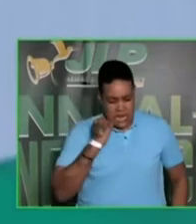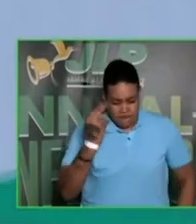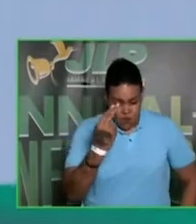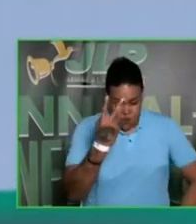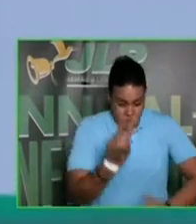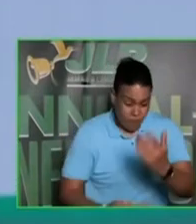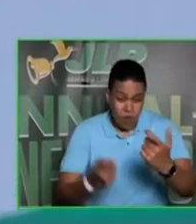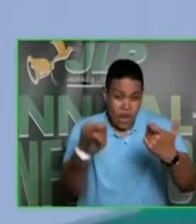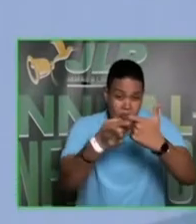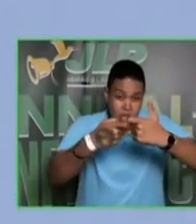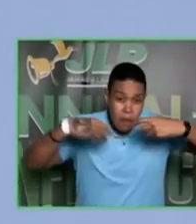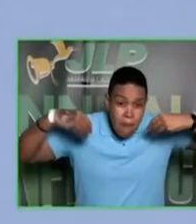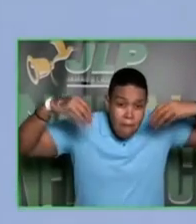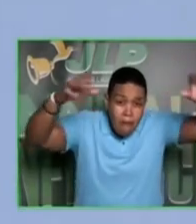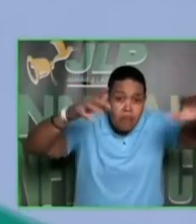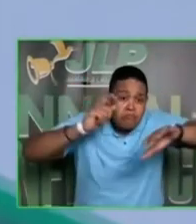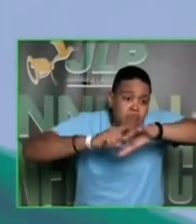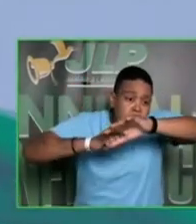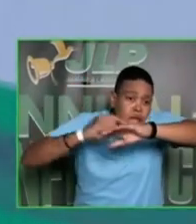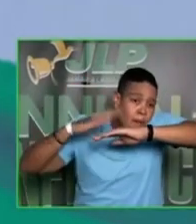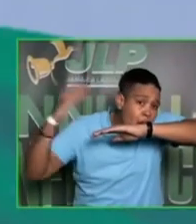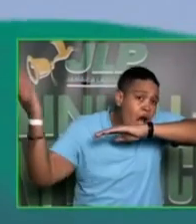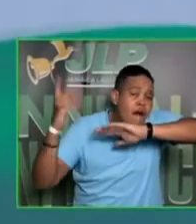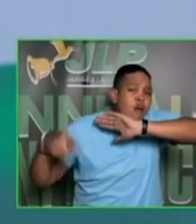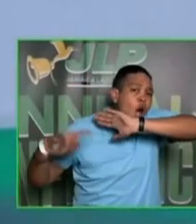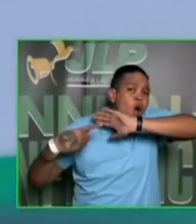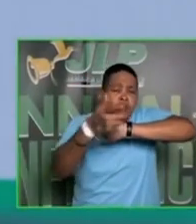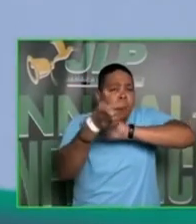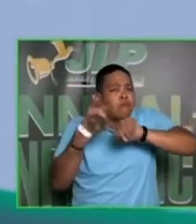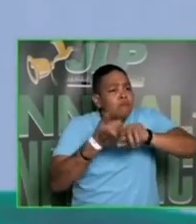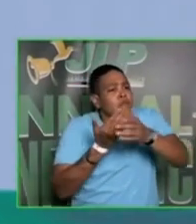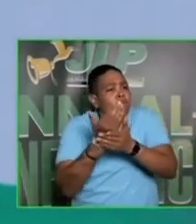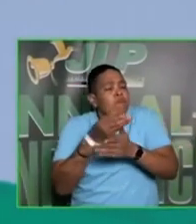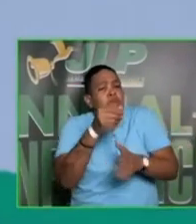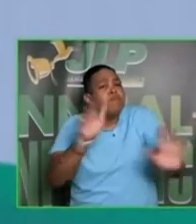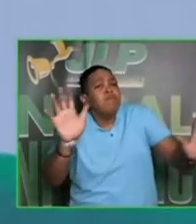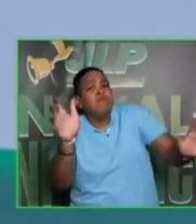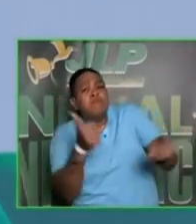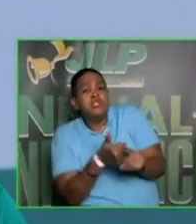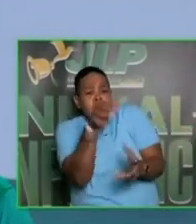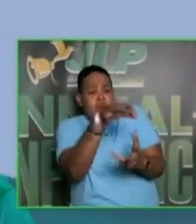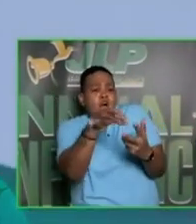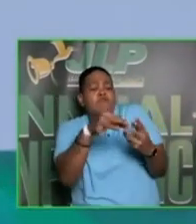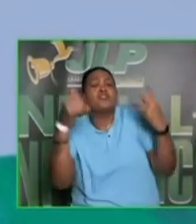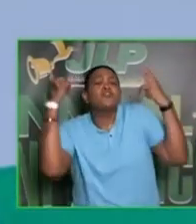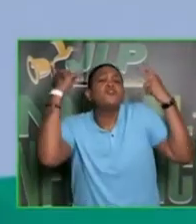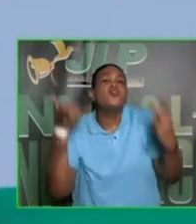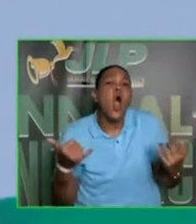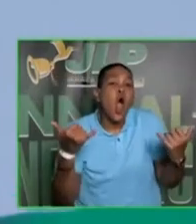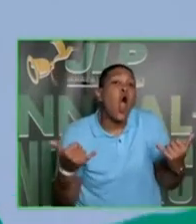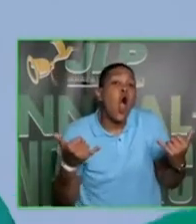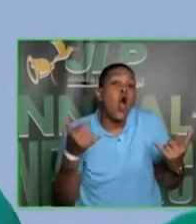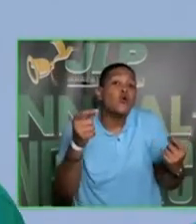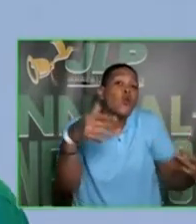your electricity in off-peak hours, you pay a lower rate. So you have the option now